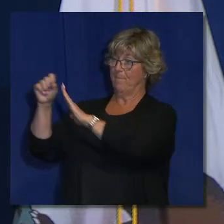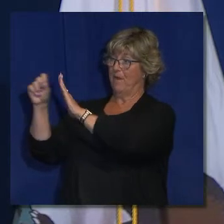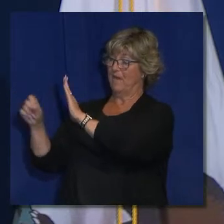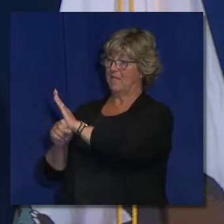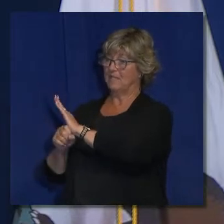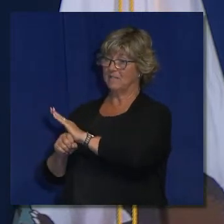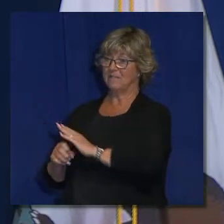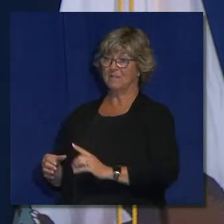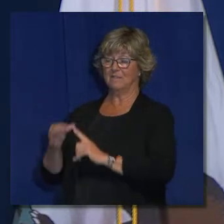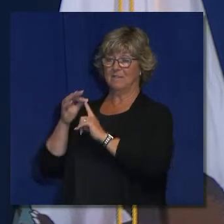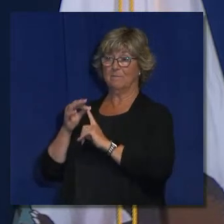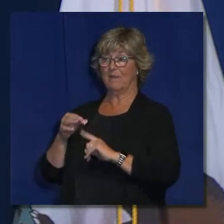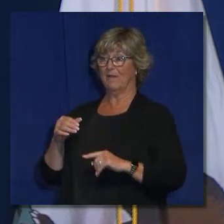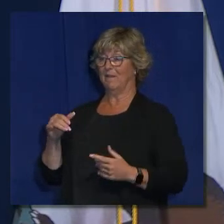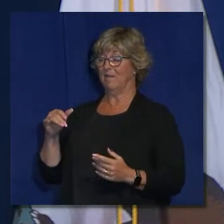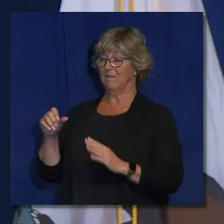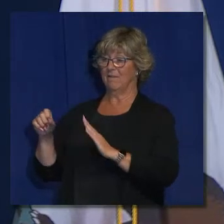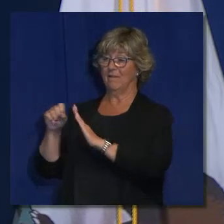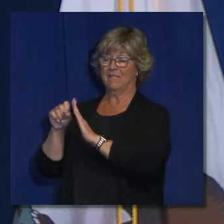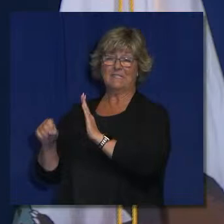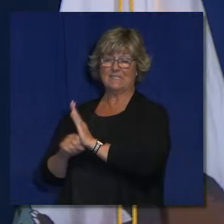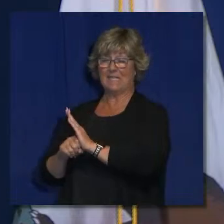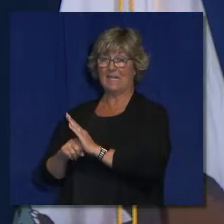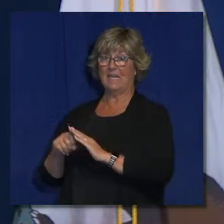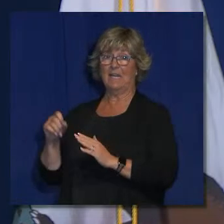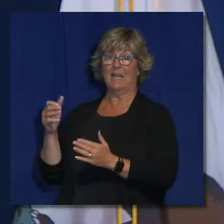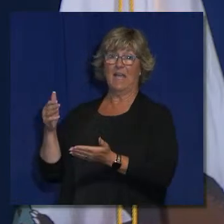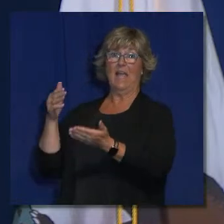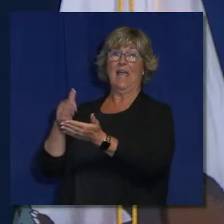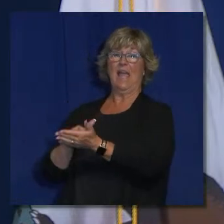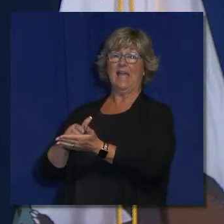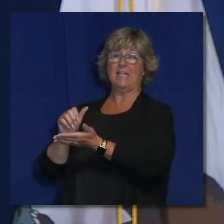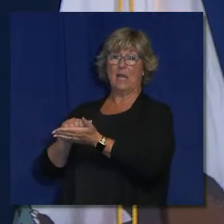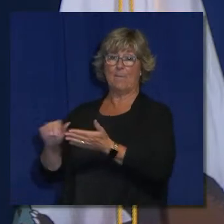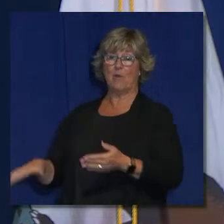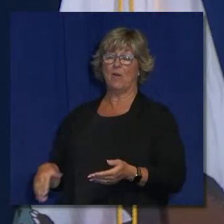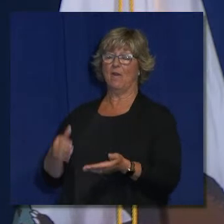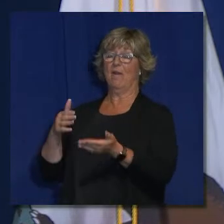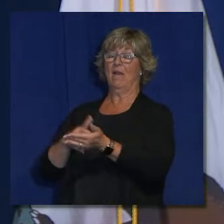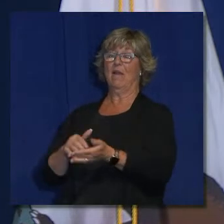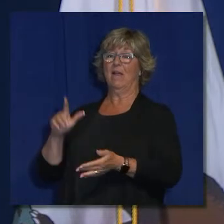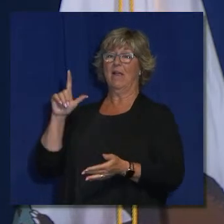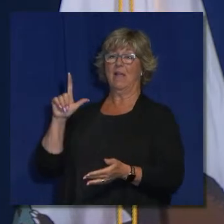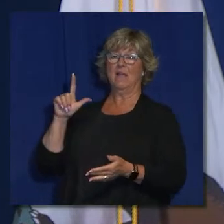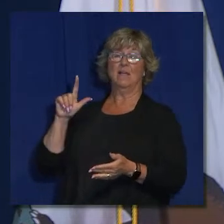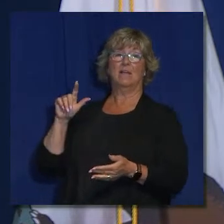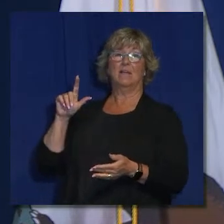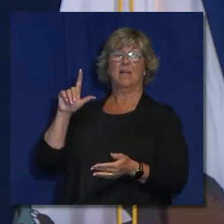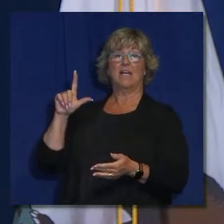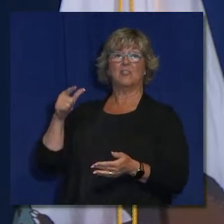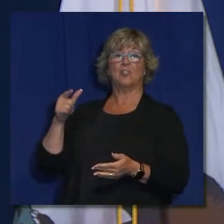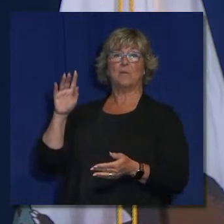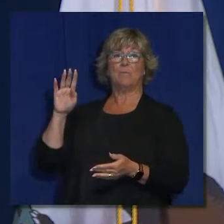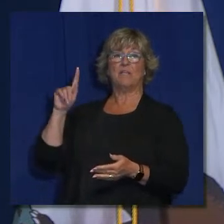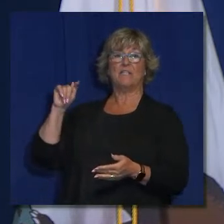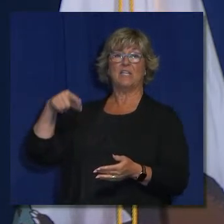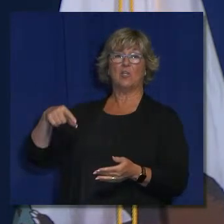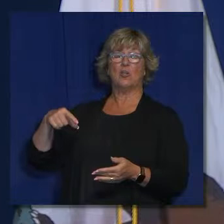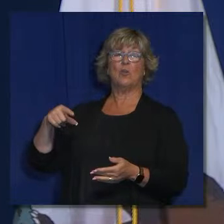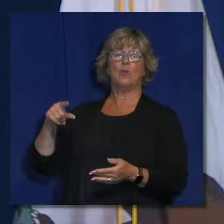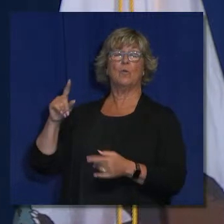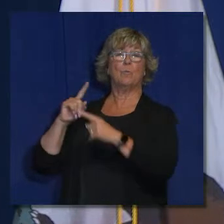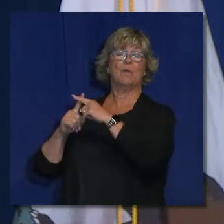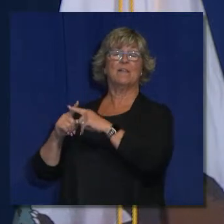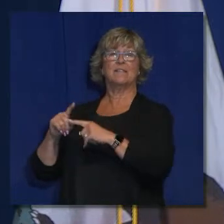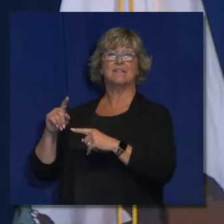particularly, states that are imposing anti-abortion, anti-LGBTQ legislation. Do you have any more details on that? Yeah, you may